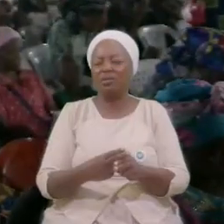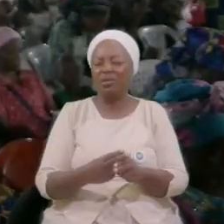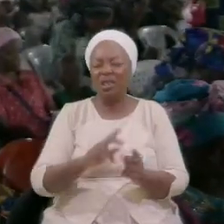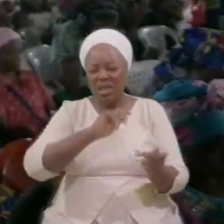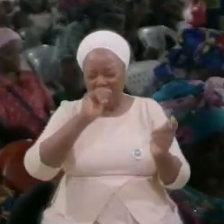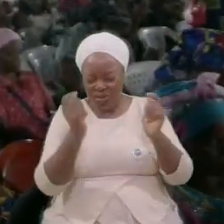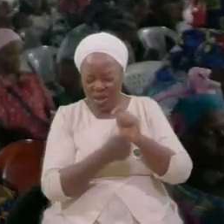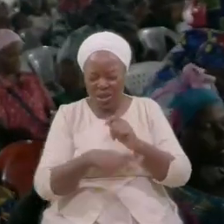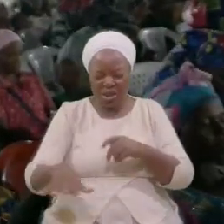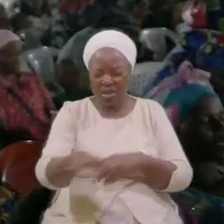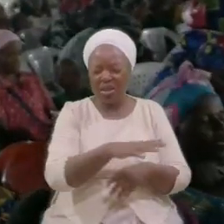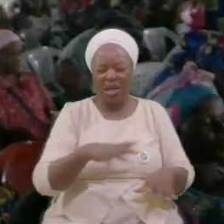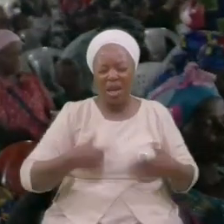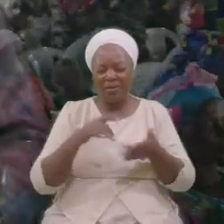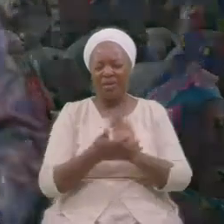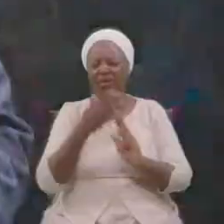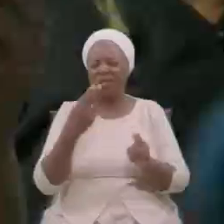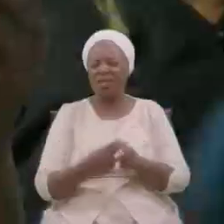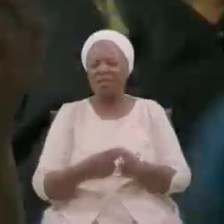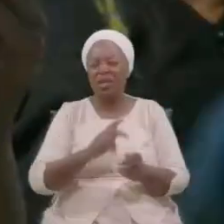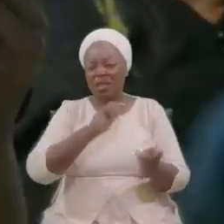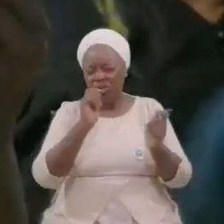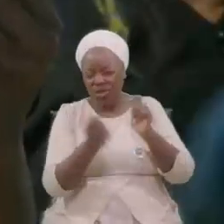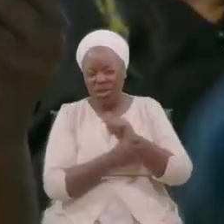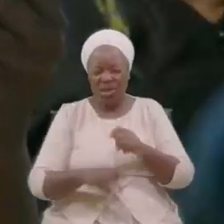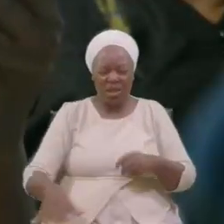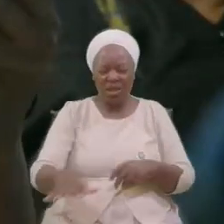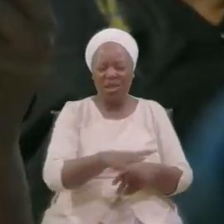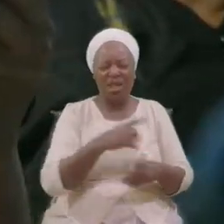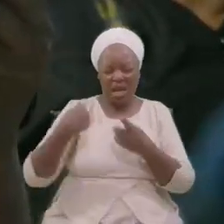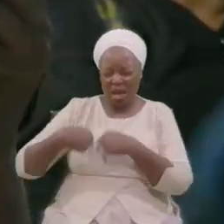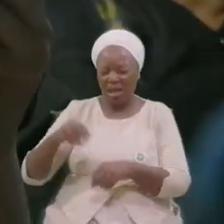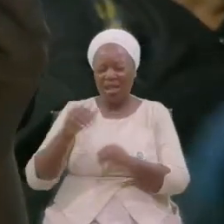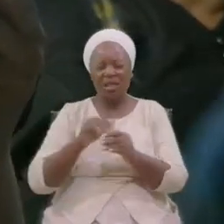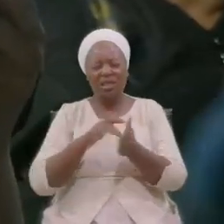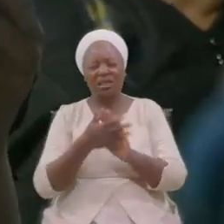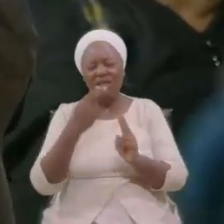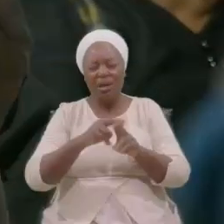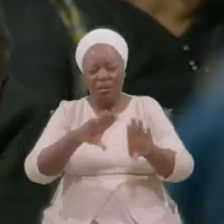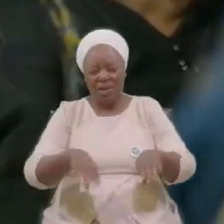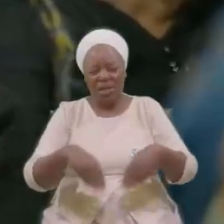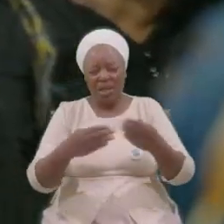their lives. Change their hearts. Grant them